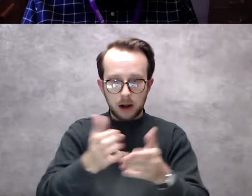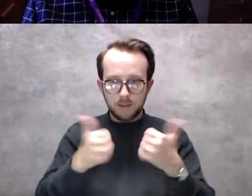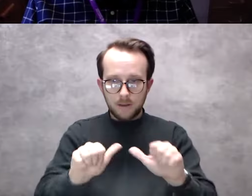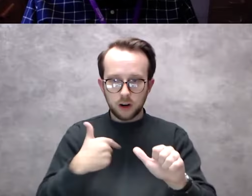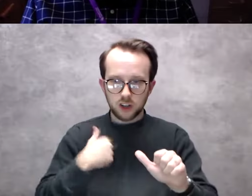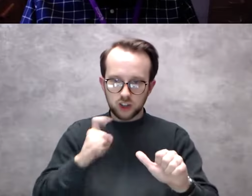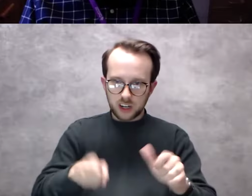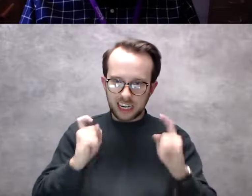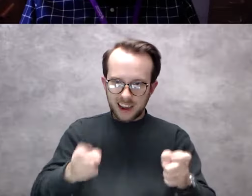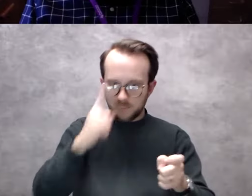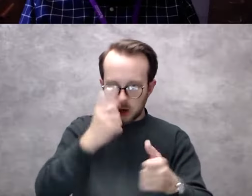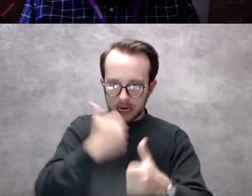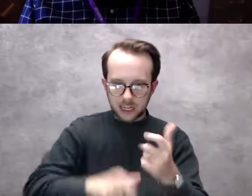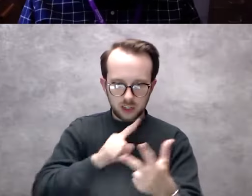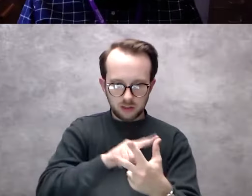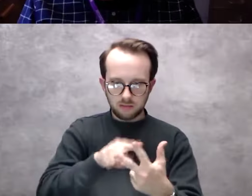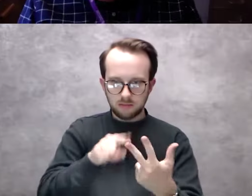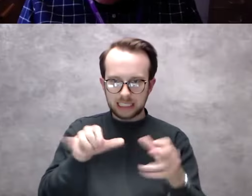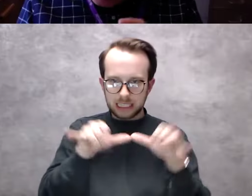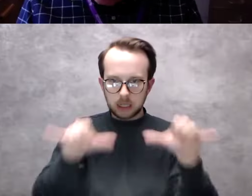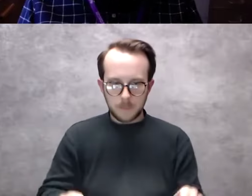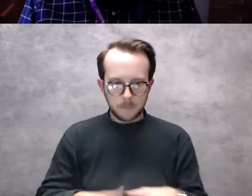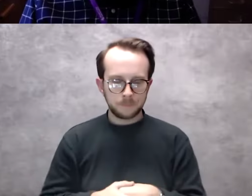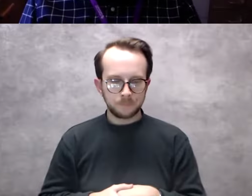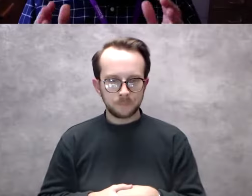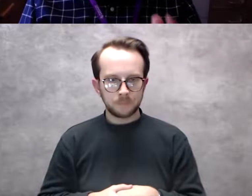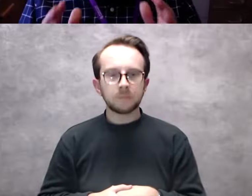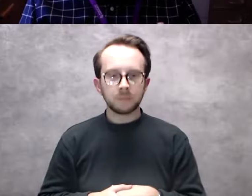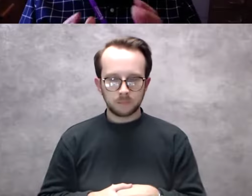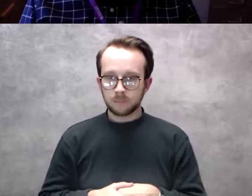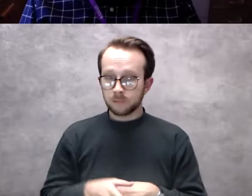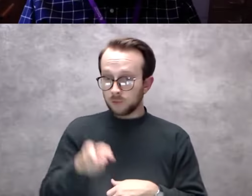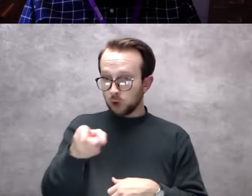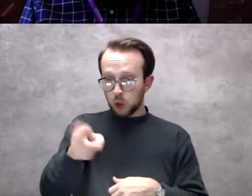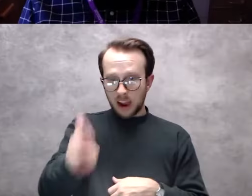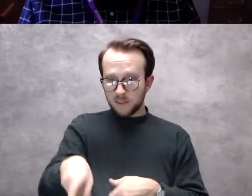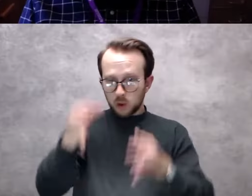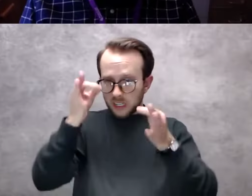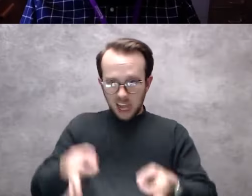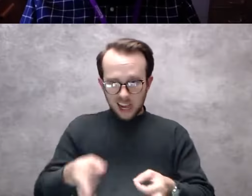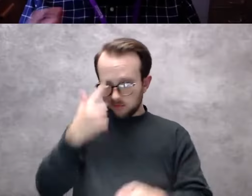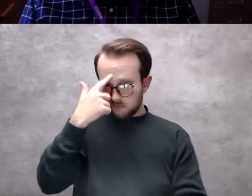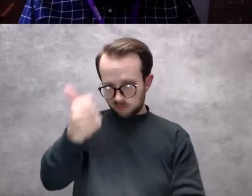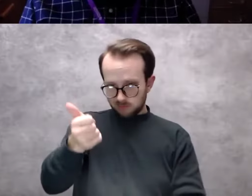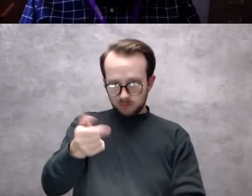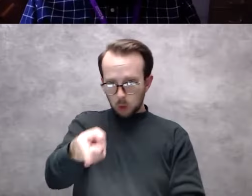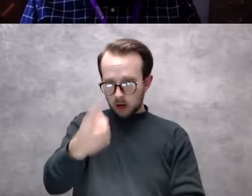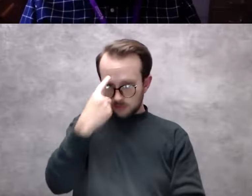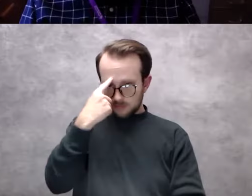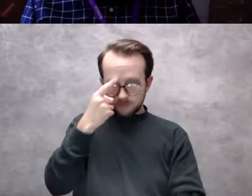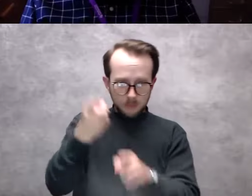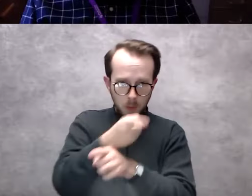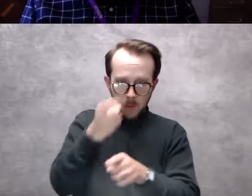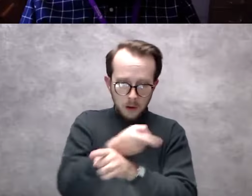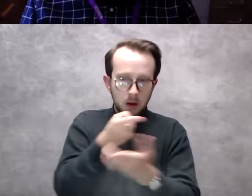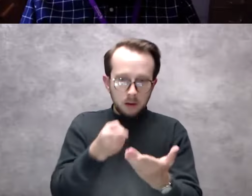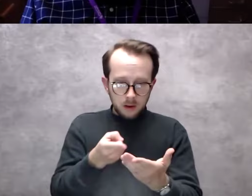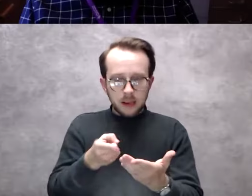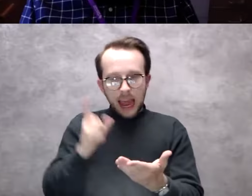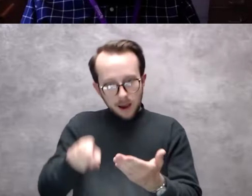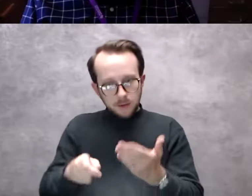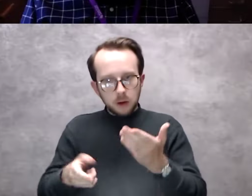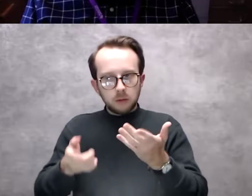mechanisms. I think you have to decide what you think is appropriate. Now you have to factor that with your budget as